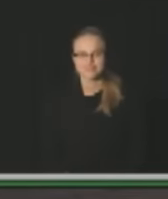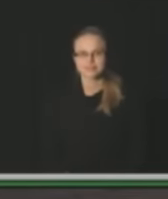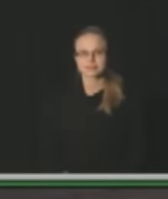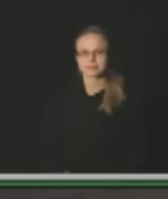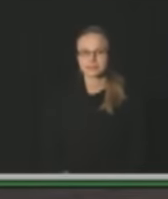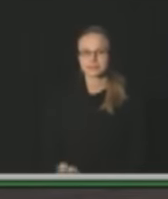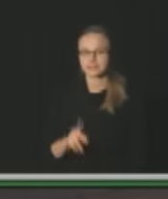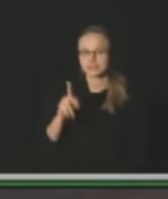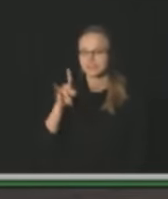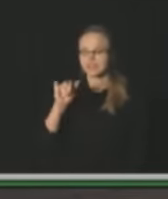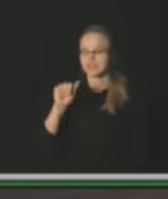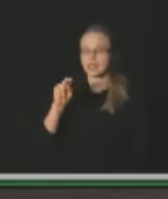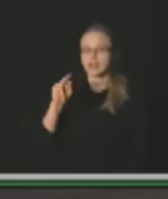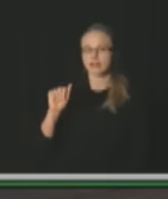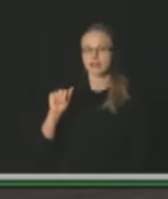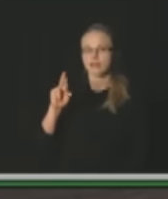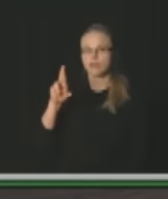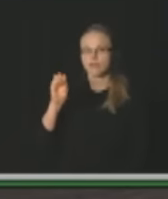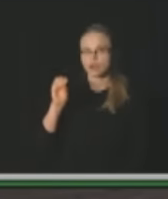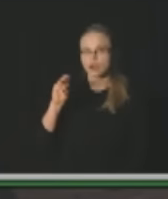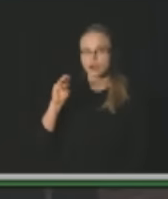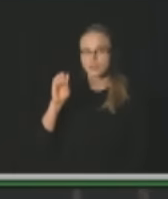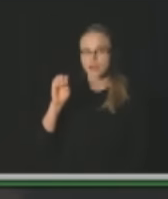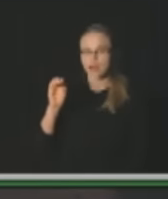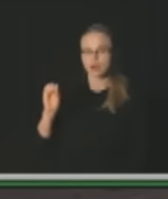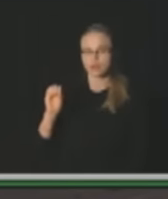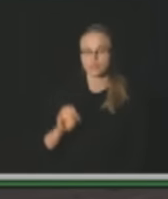Kayana Romero.